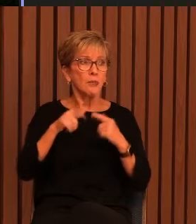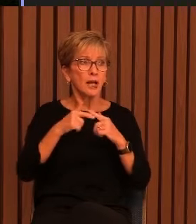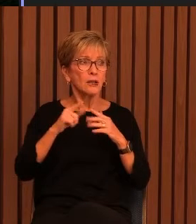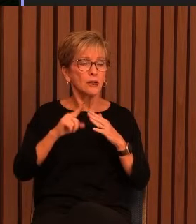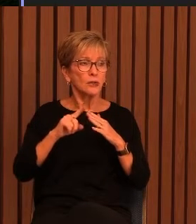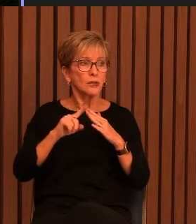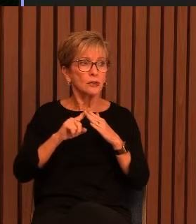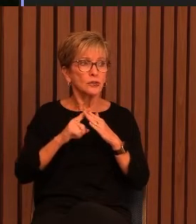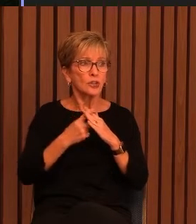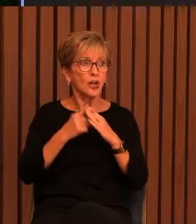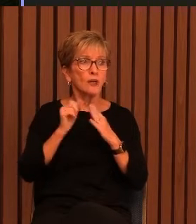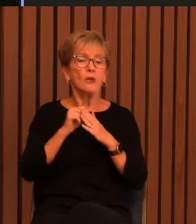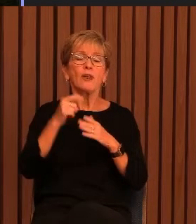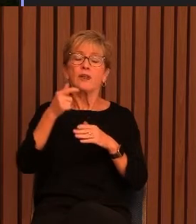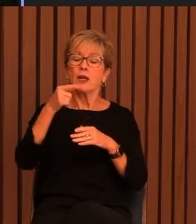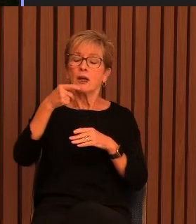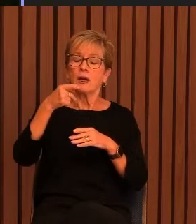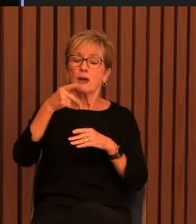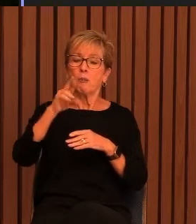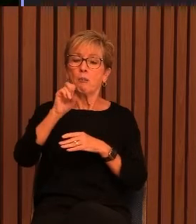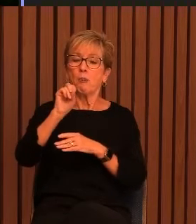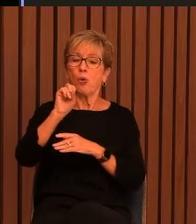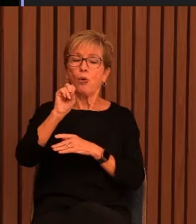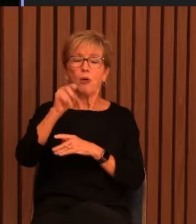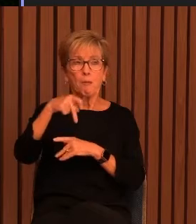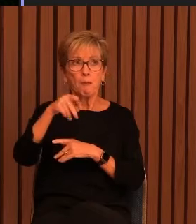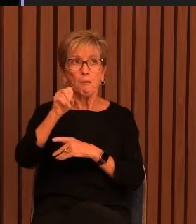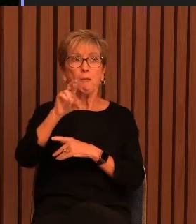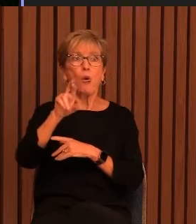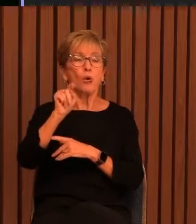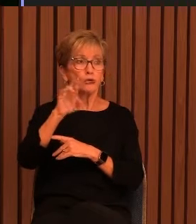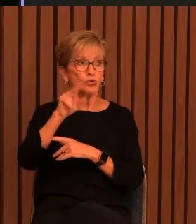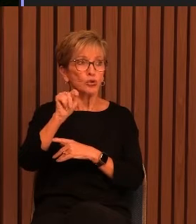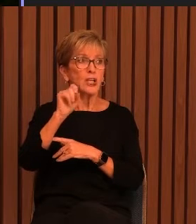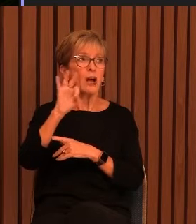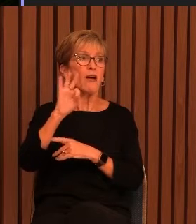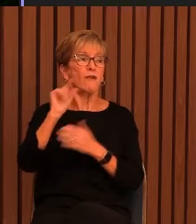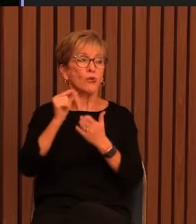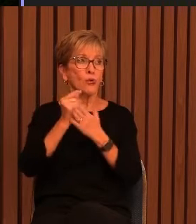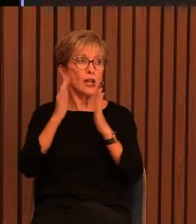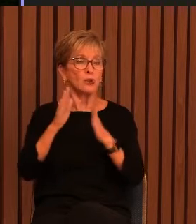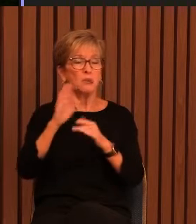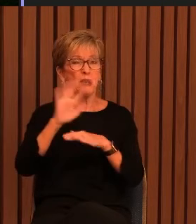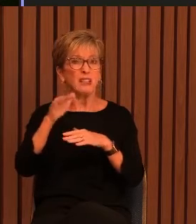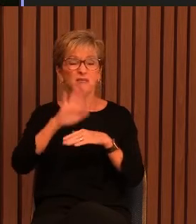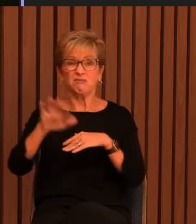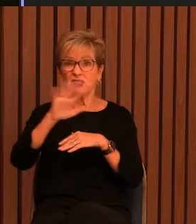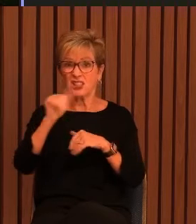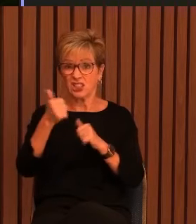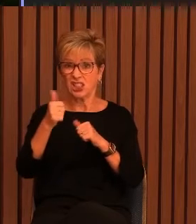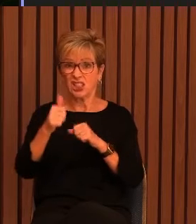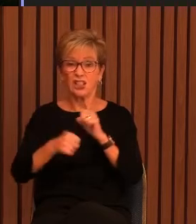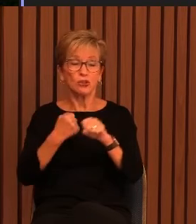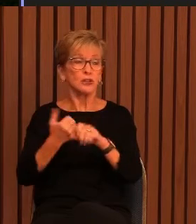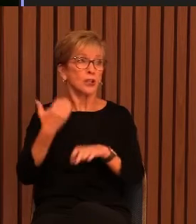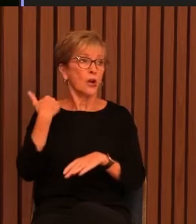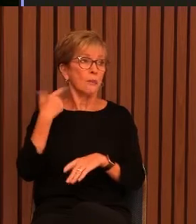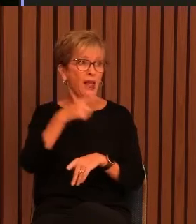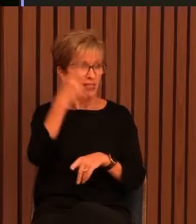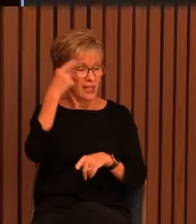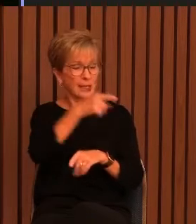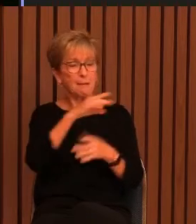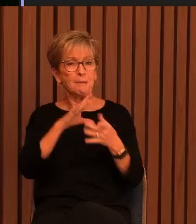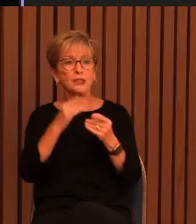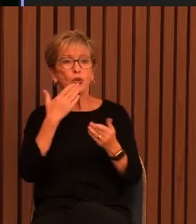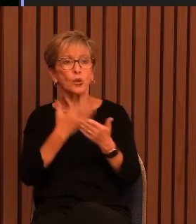of a portrait with Ken Kay when he first started years ago. And I'm all for the portrait of the graduate, but I think you mentioned a very